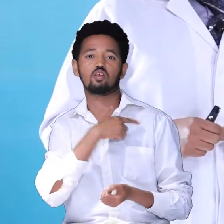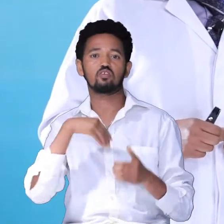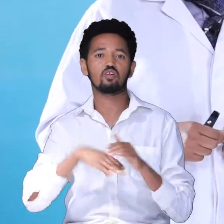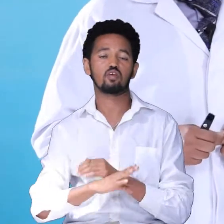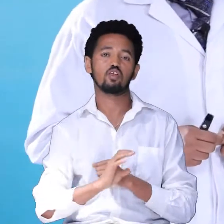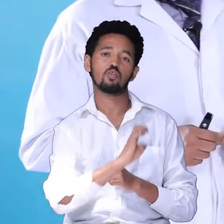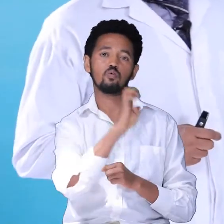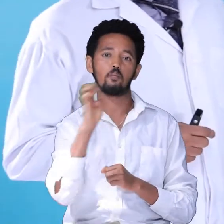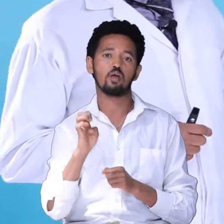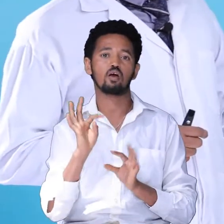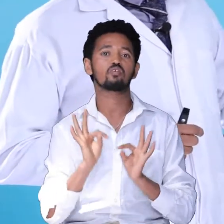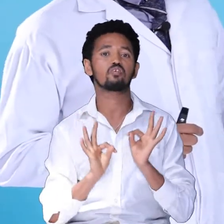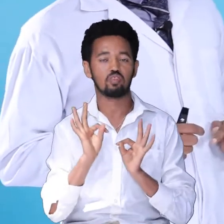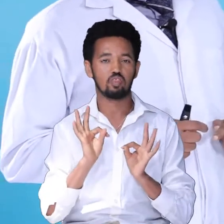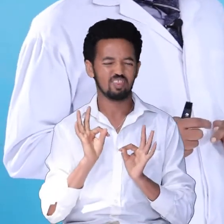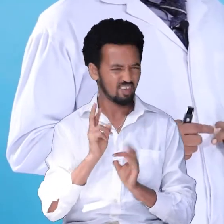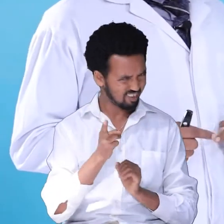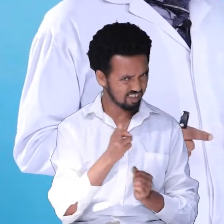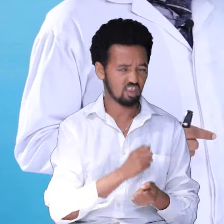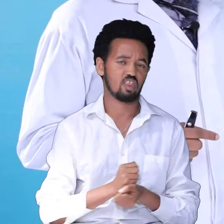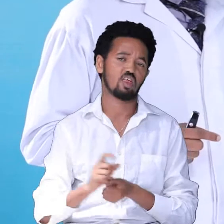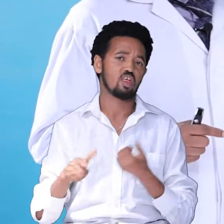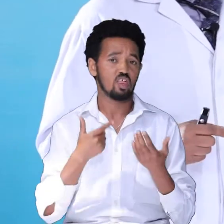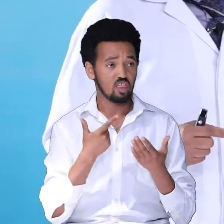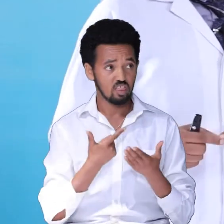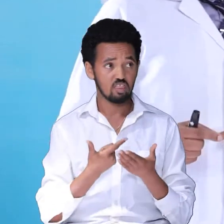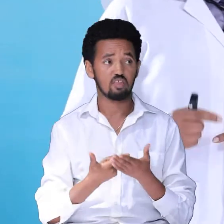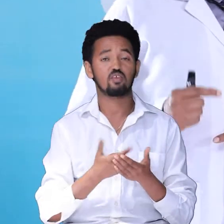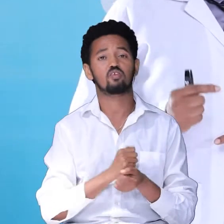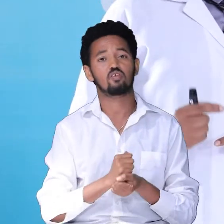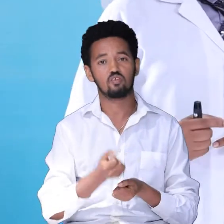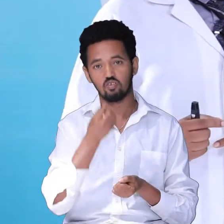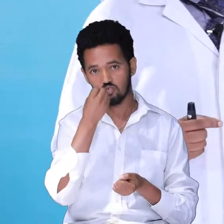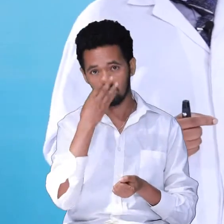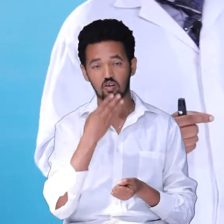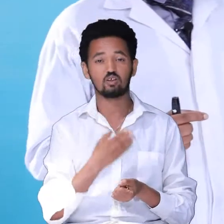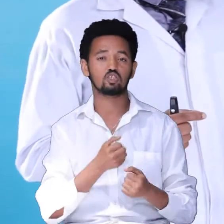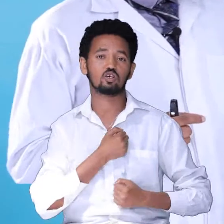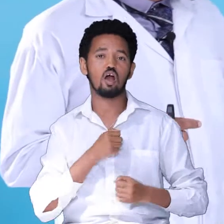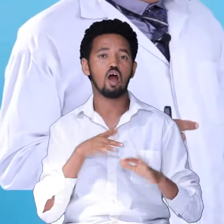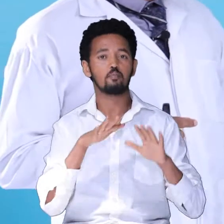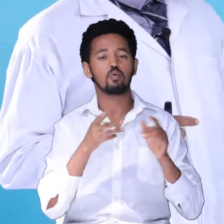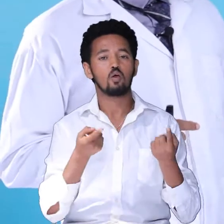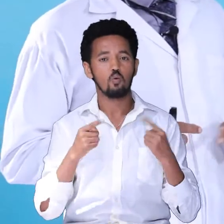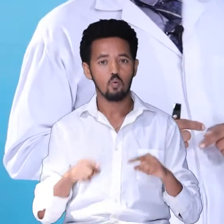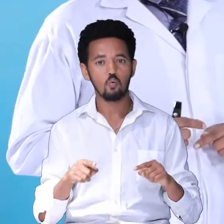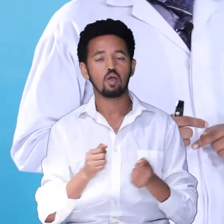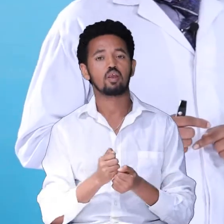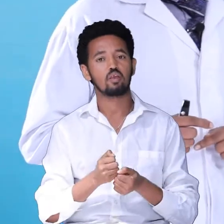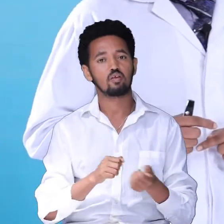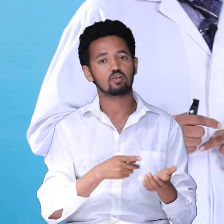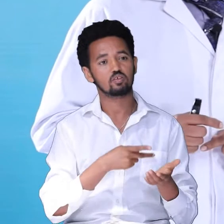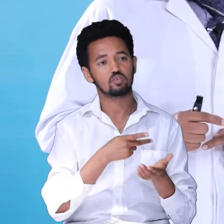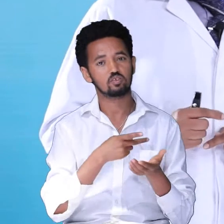European history. He was served an artillery officer in the French army when the French erupted